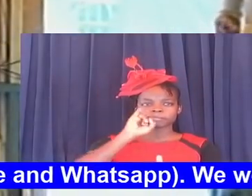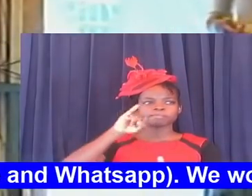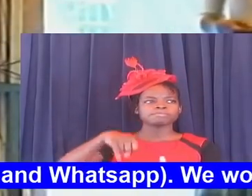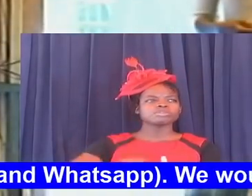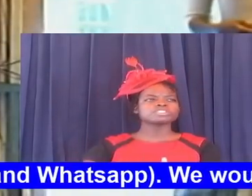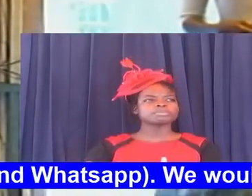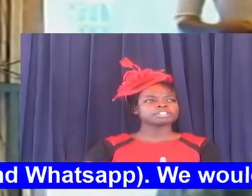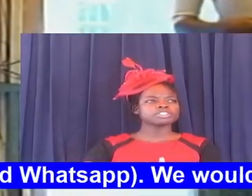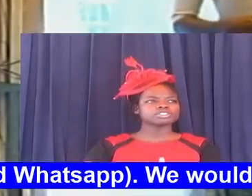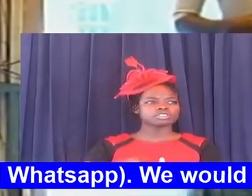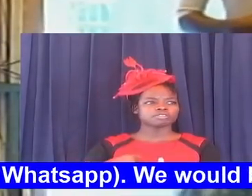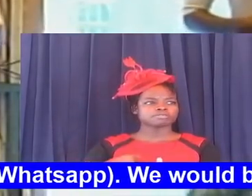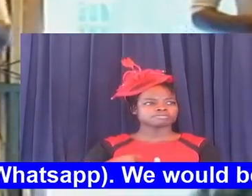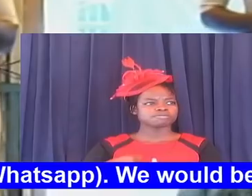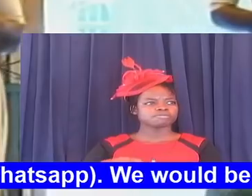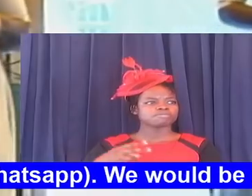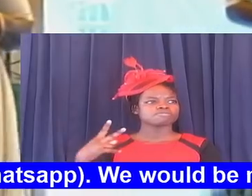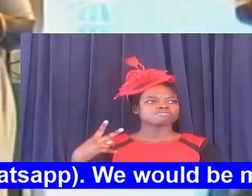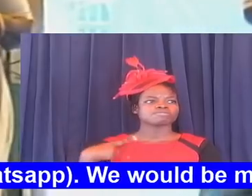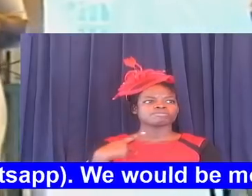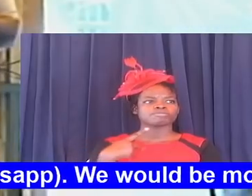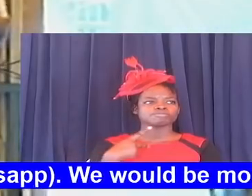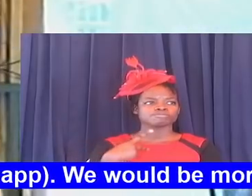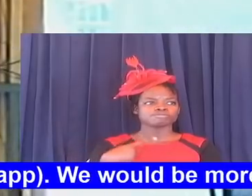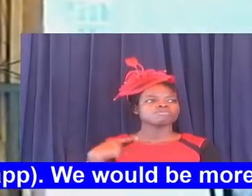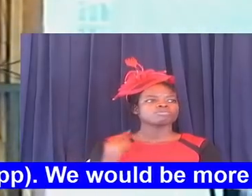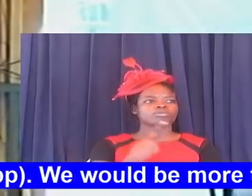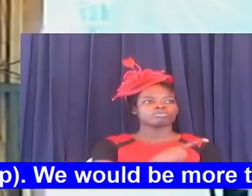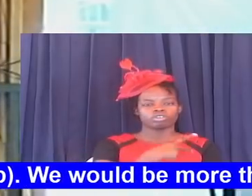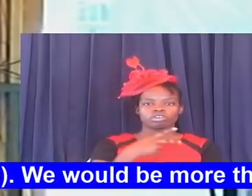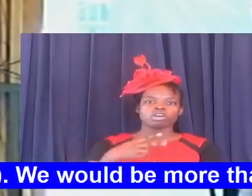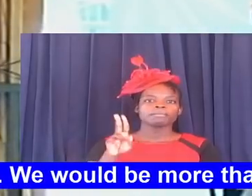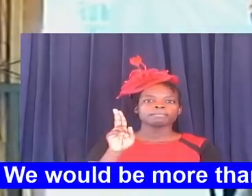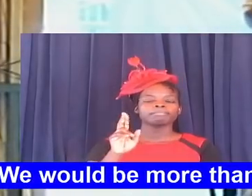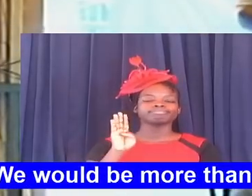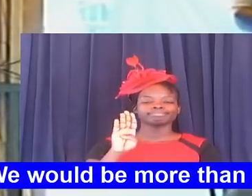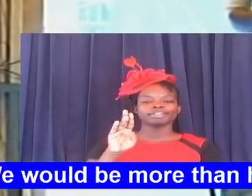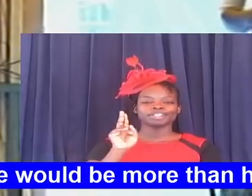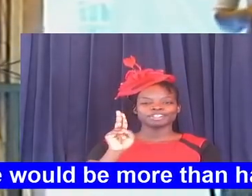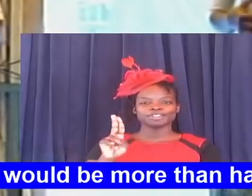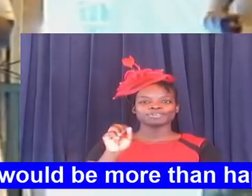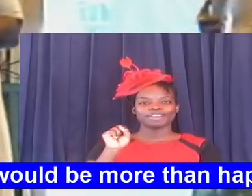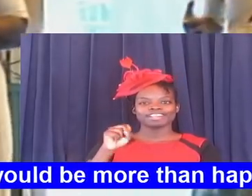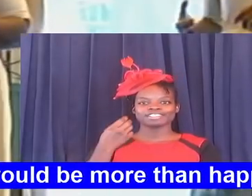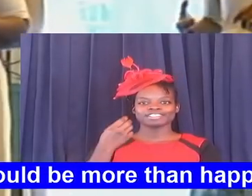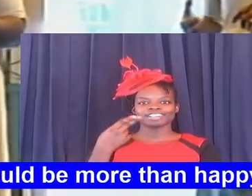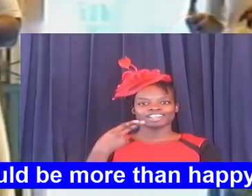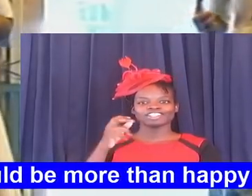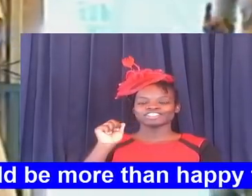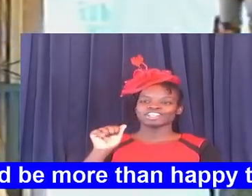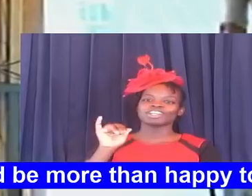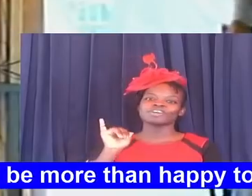Brother Boucher, come. He's just going to lead us in prayer. And everyone, we're all going to pray.